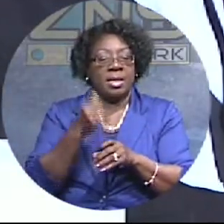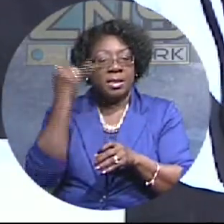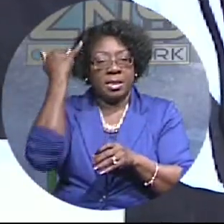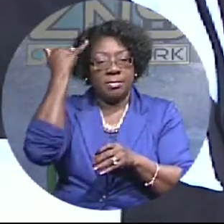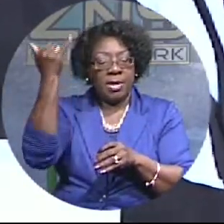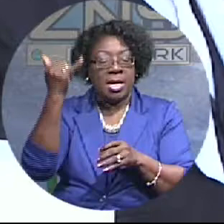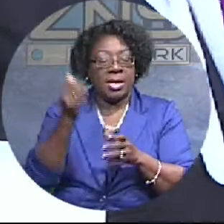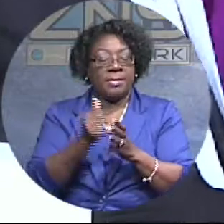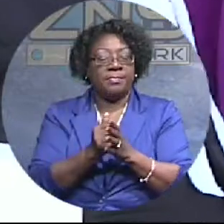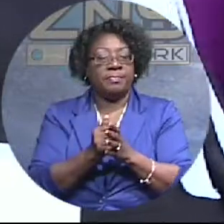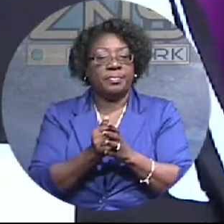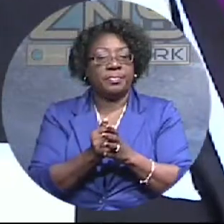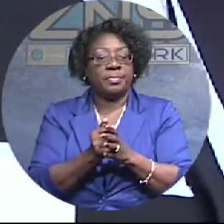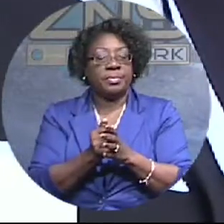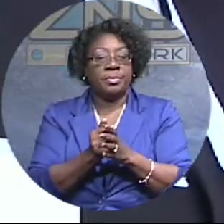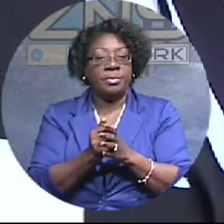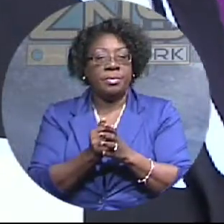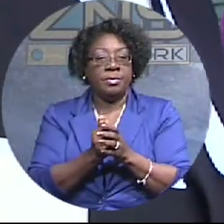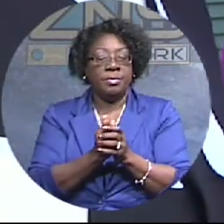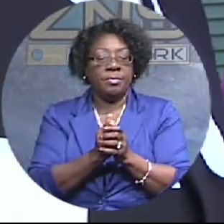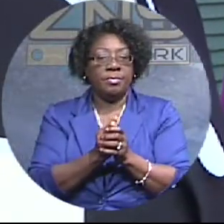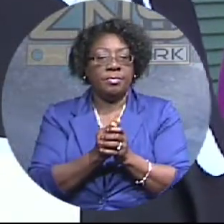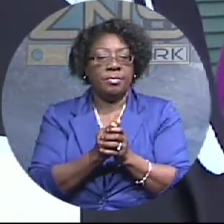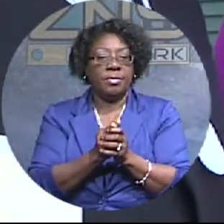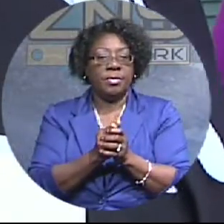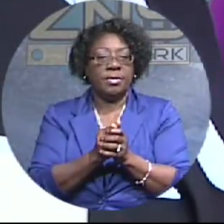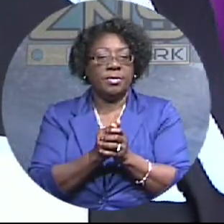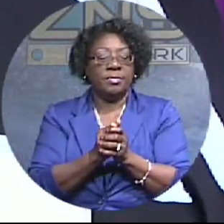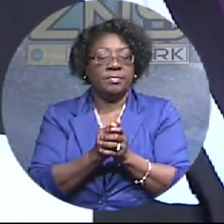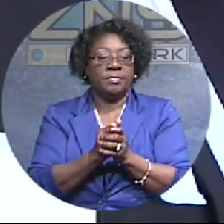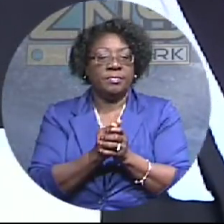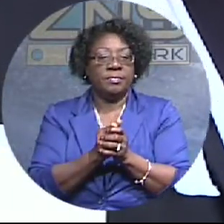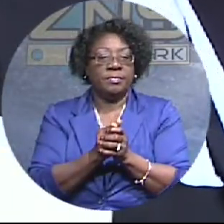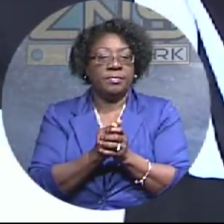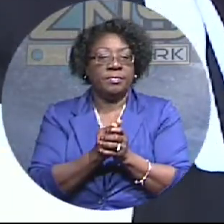is expected to rule on those submissions Thursday morning. For Carey, ZNS Network News.